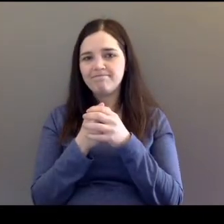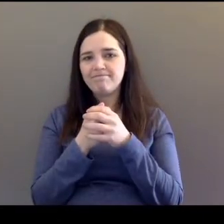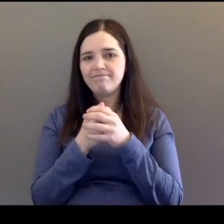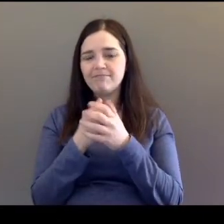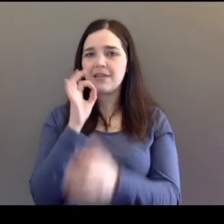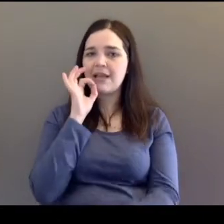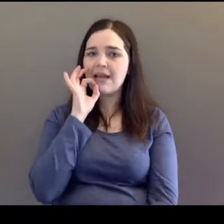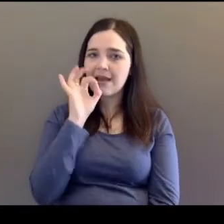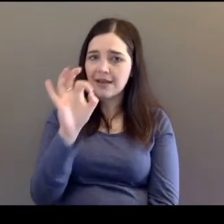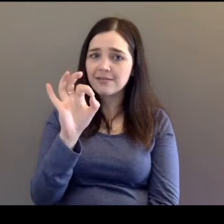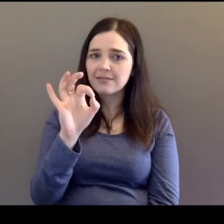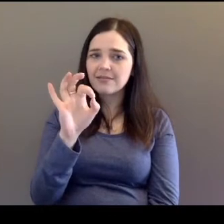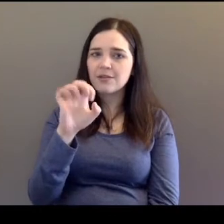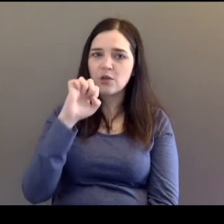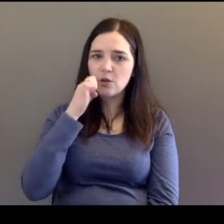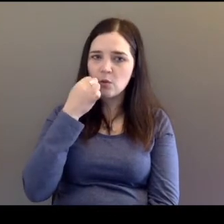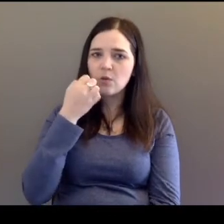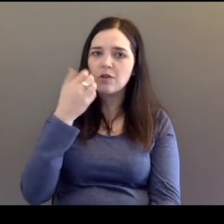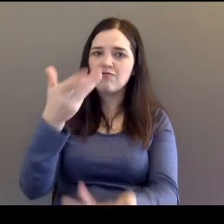Ask and you will receive.